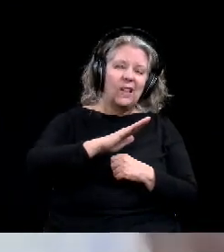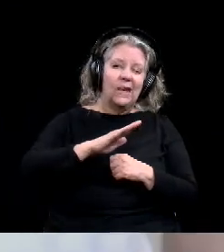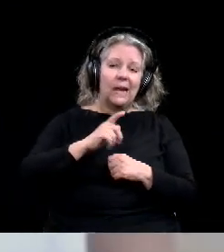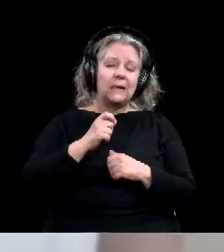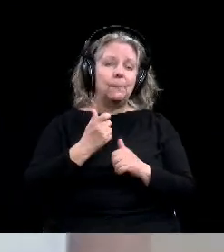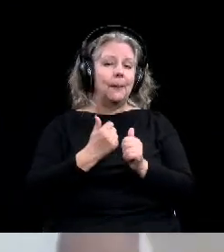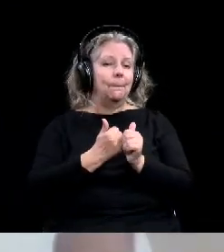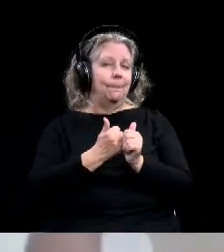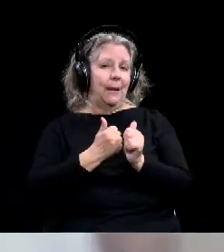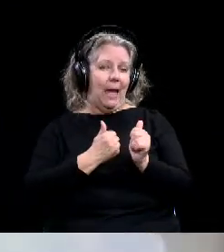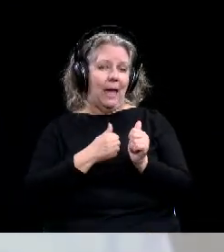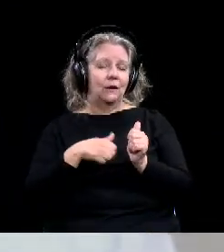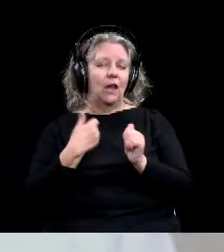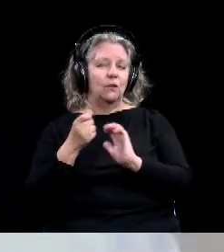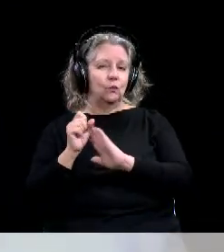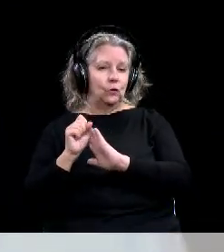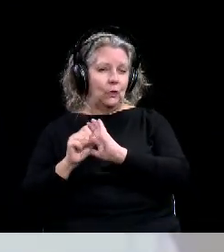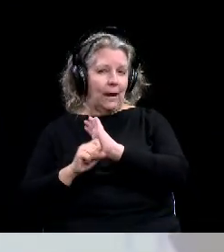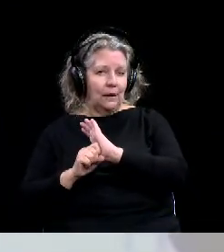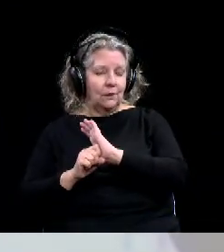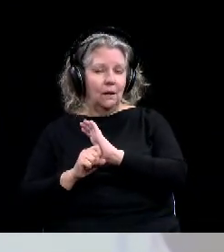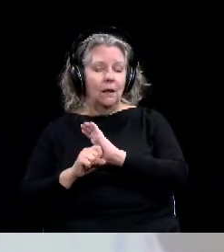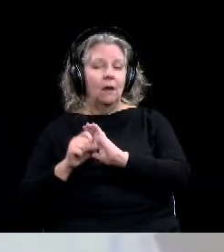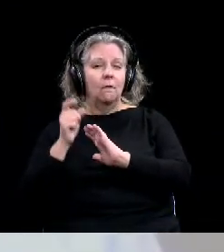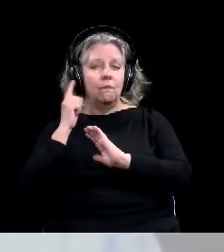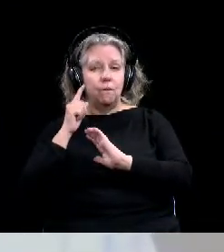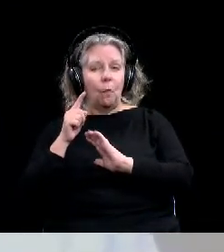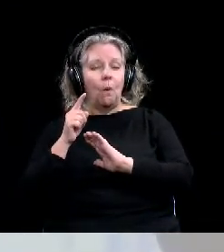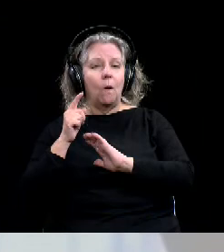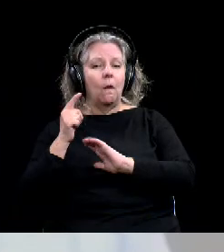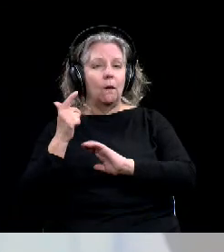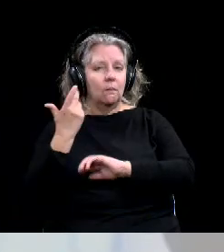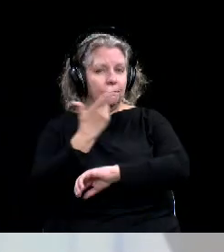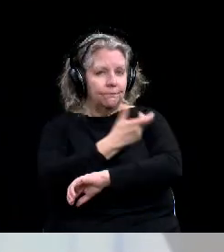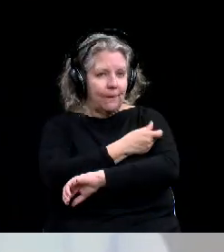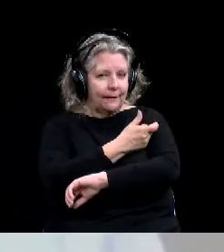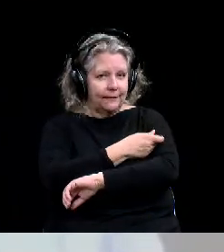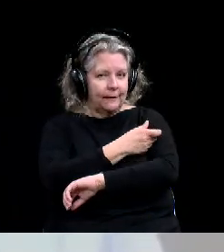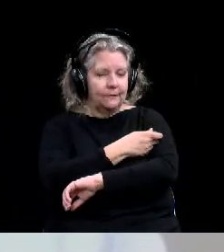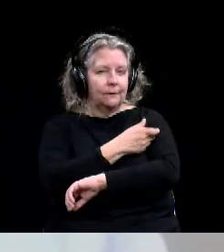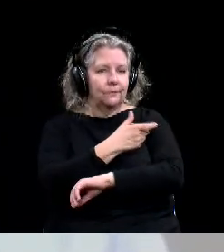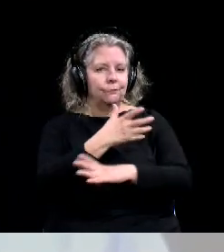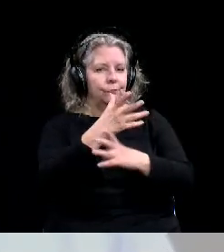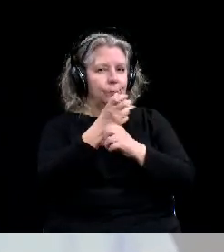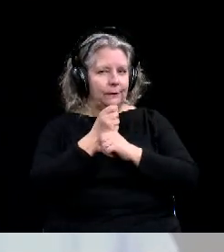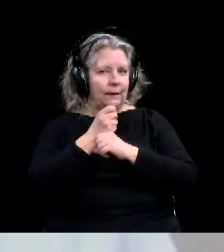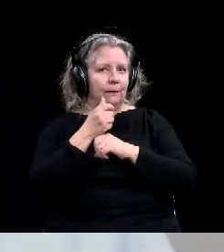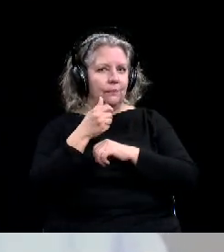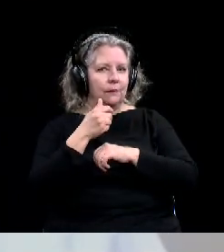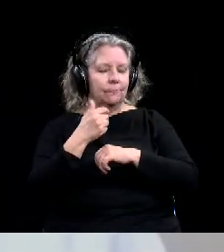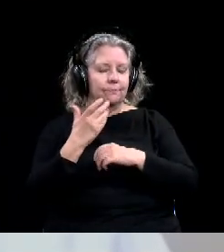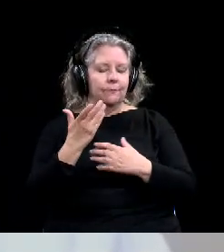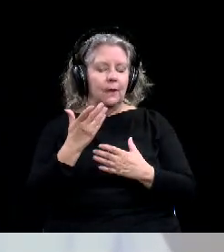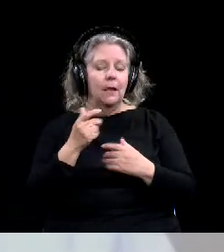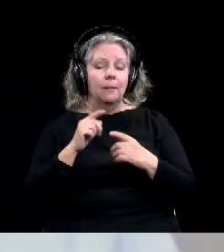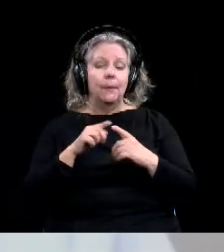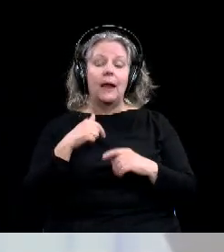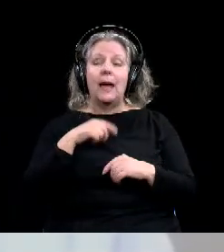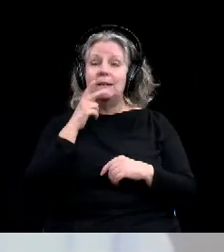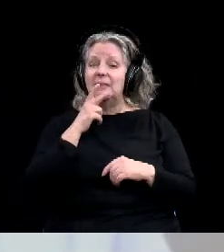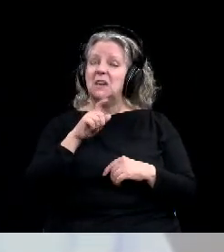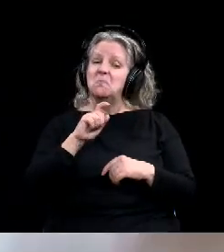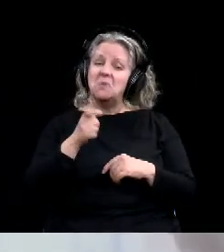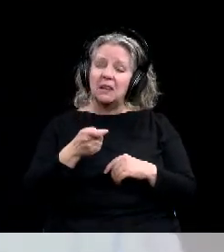but I see our community among Texas communities getting its fair share of vaccines. I think that we are getting